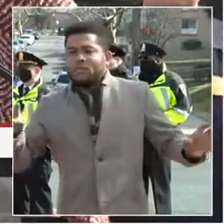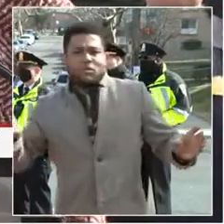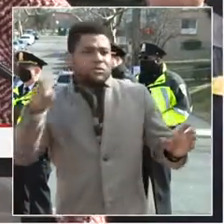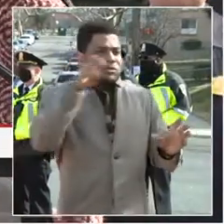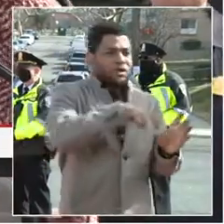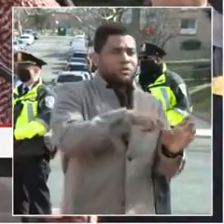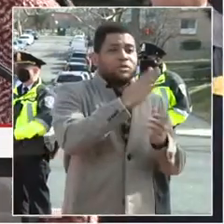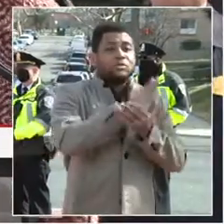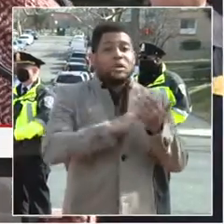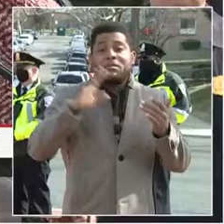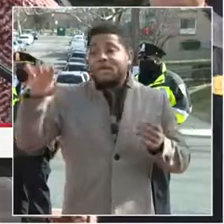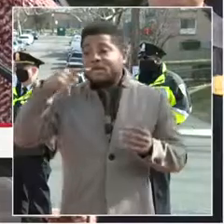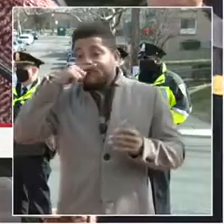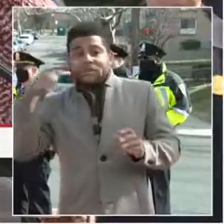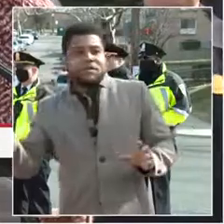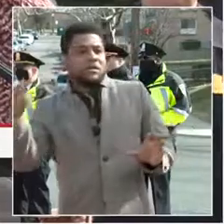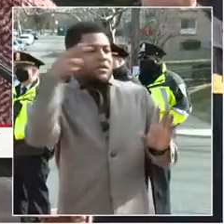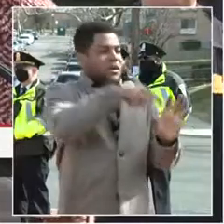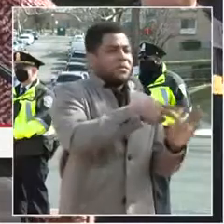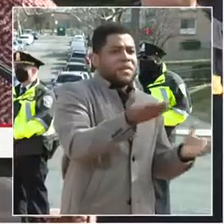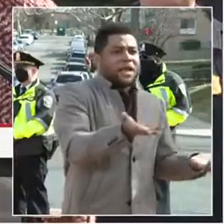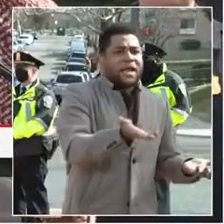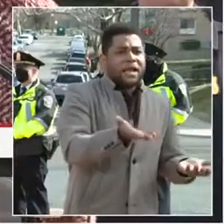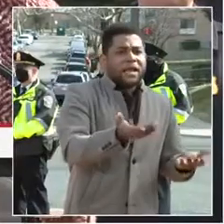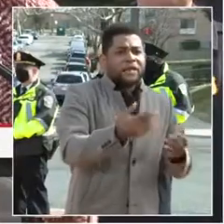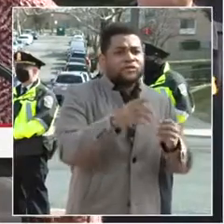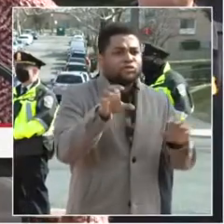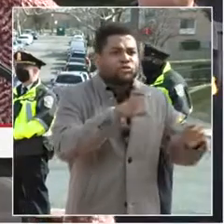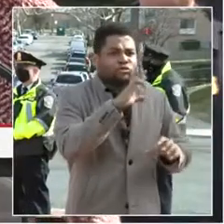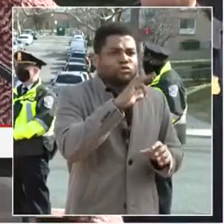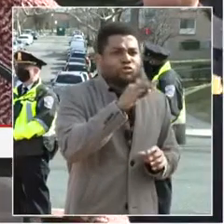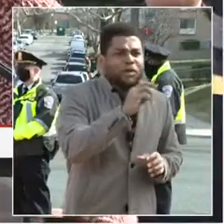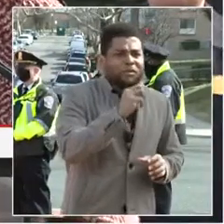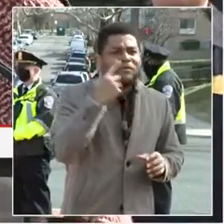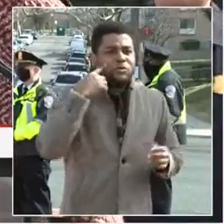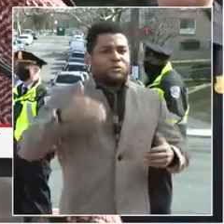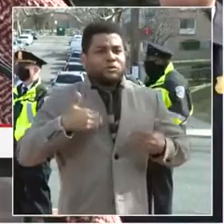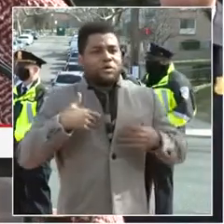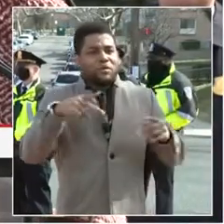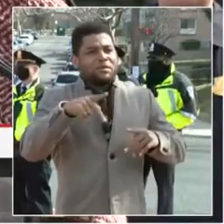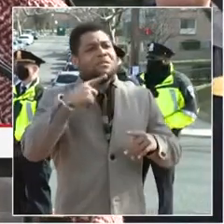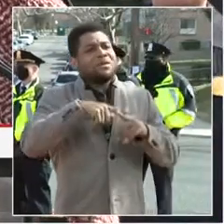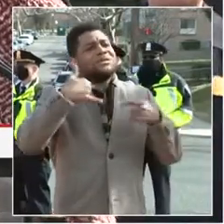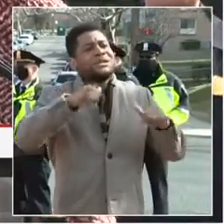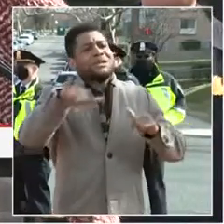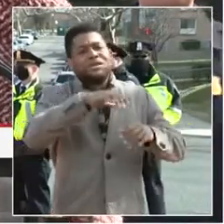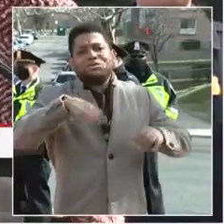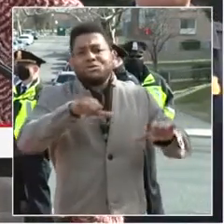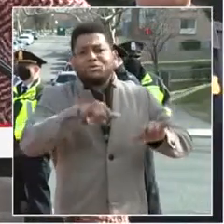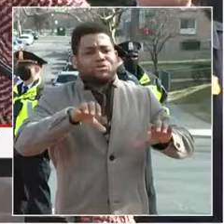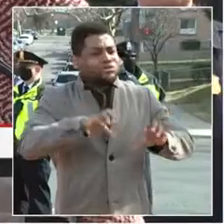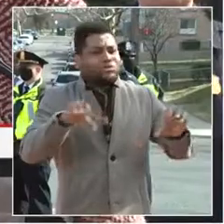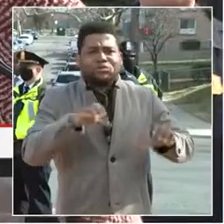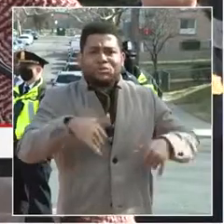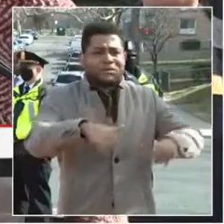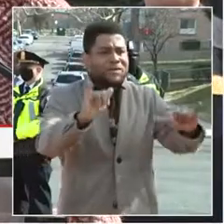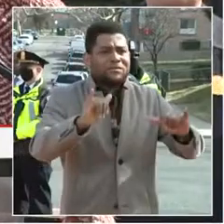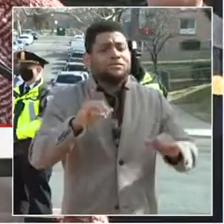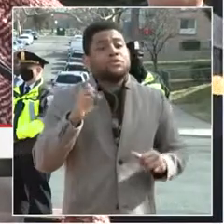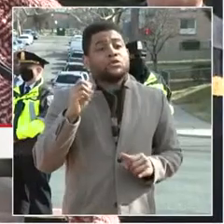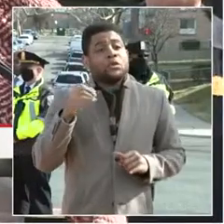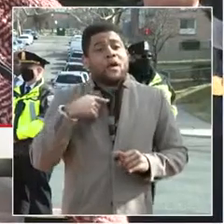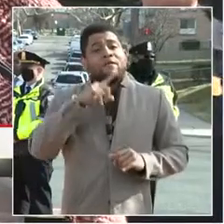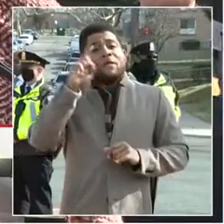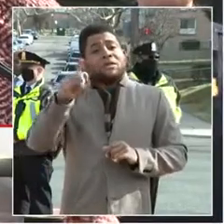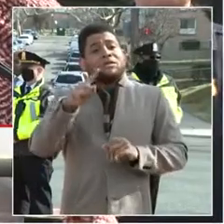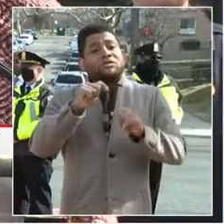commit violent crime. They're young, but they're committing violent crimes, and vice versa. So the chief, and I've asked the team, and we want to